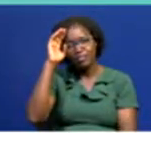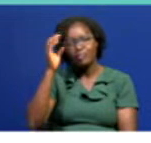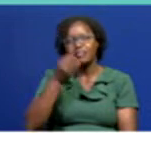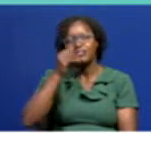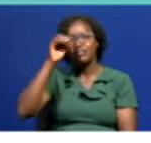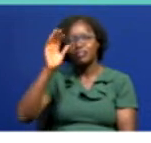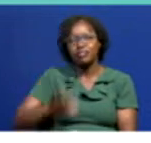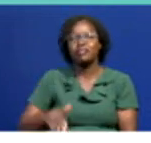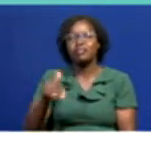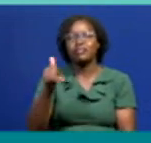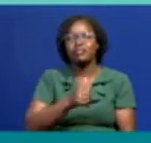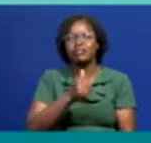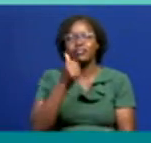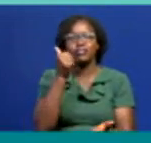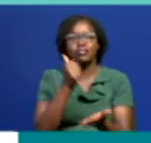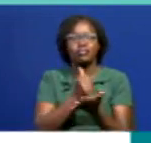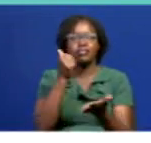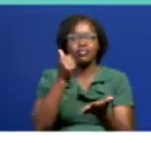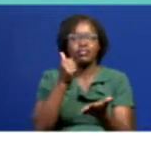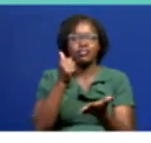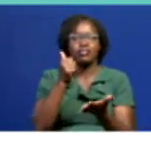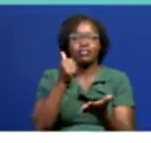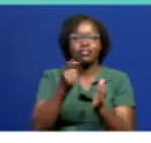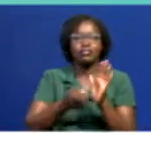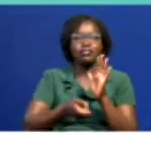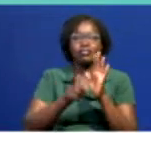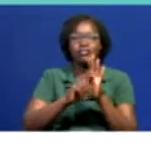abolishing any visa requirement